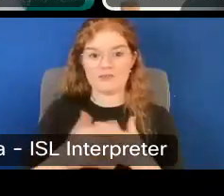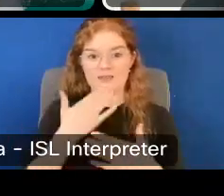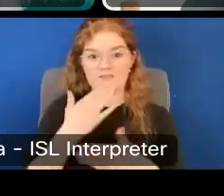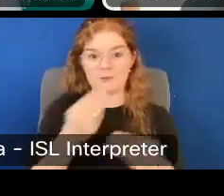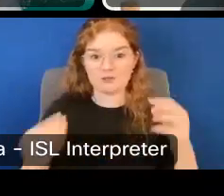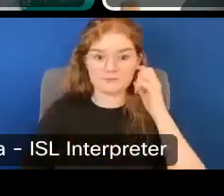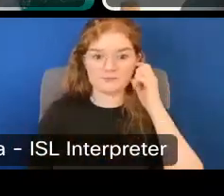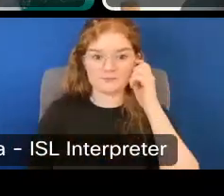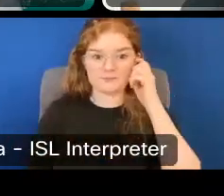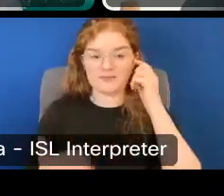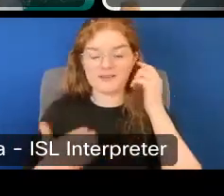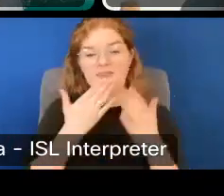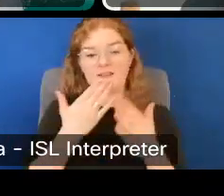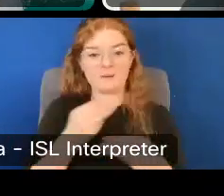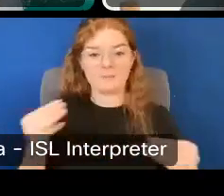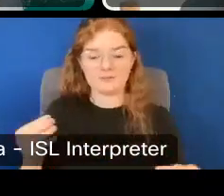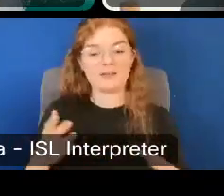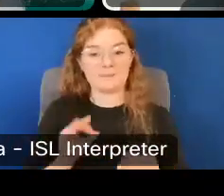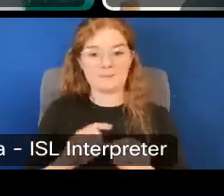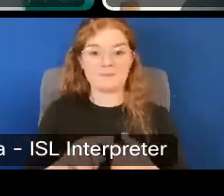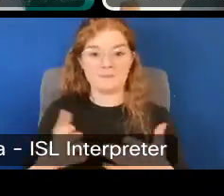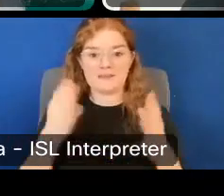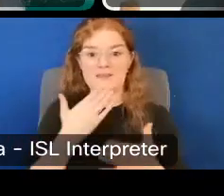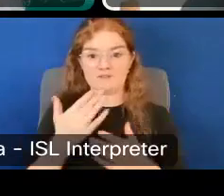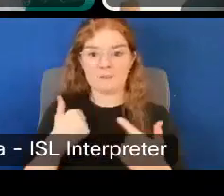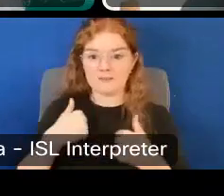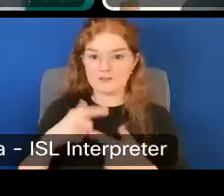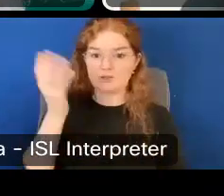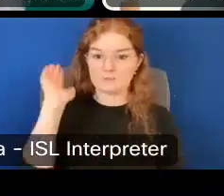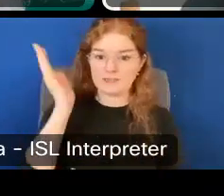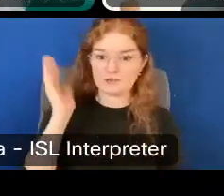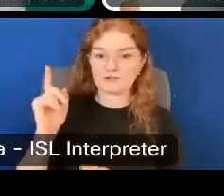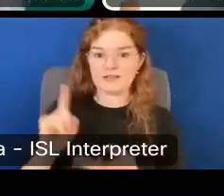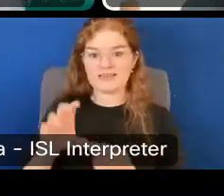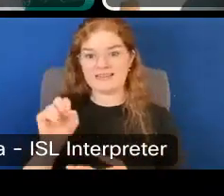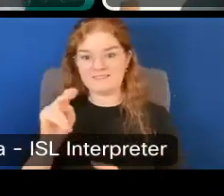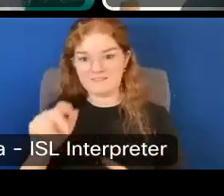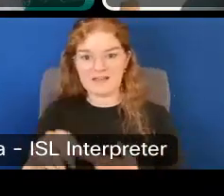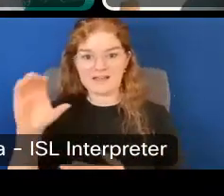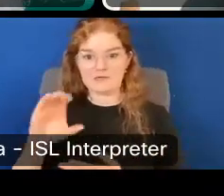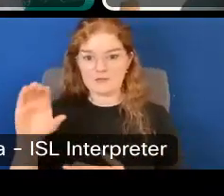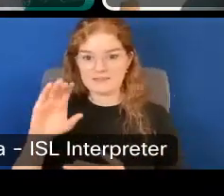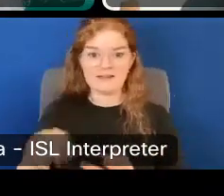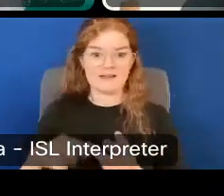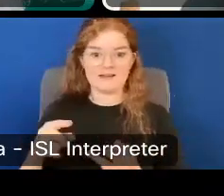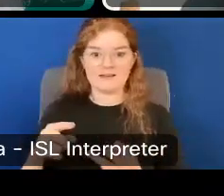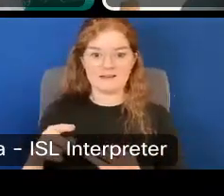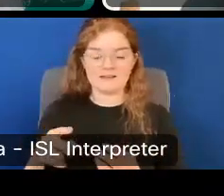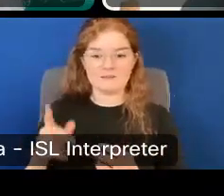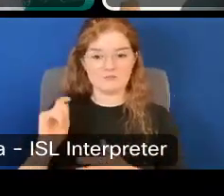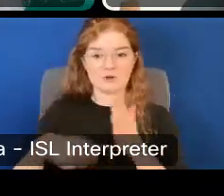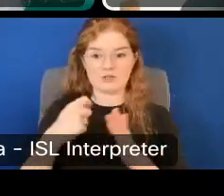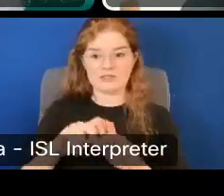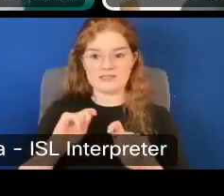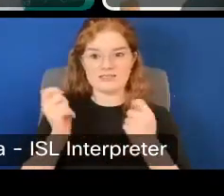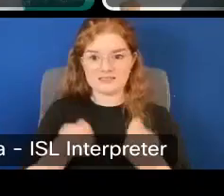again. Thank you, and a huge thank you from me to the speakers, to Eve and Carolina, and to the project